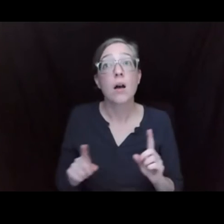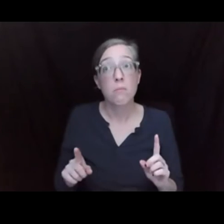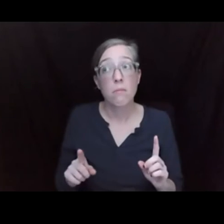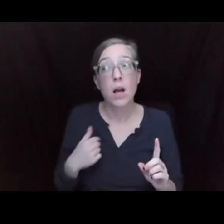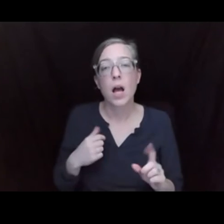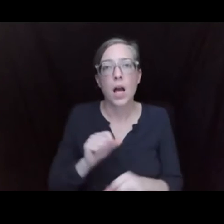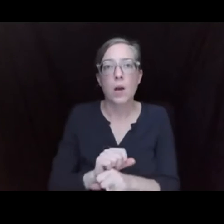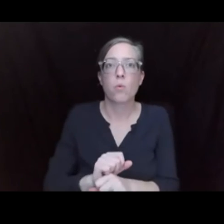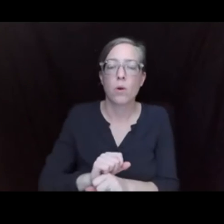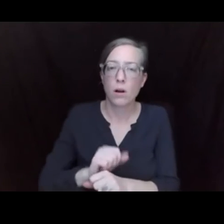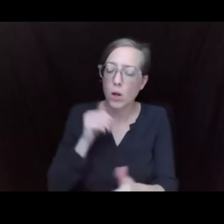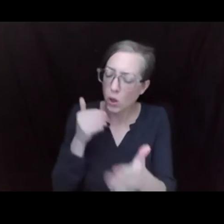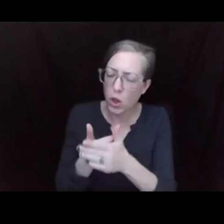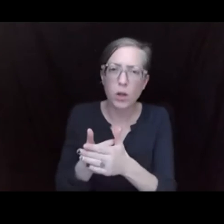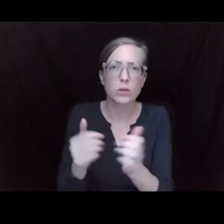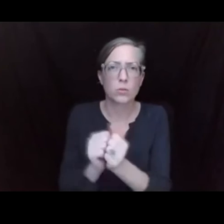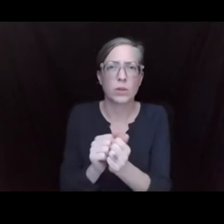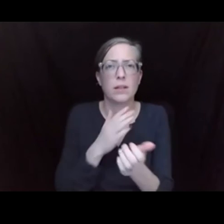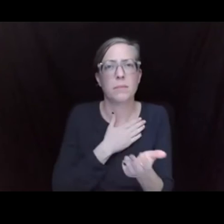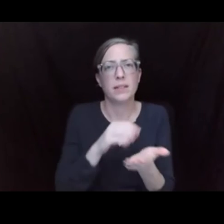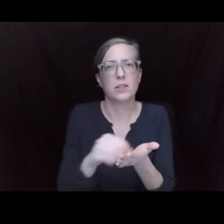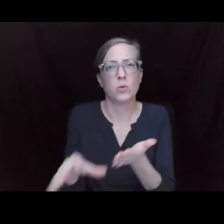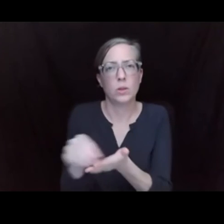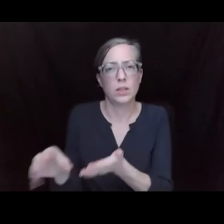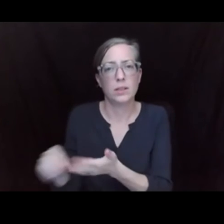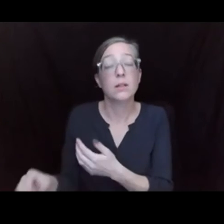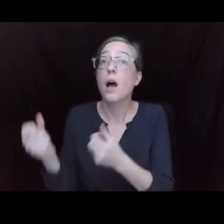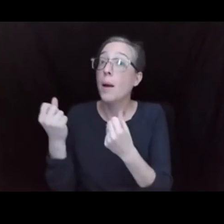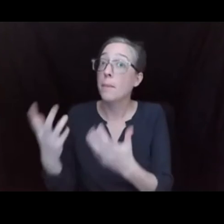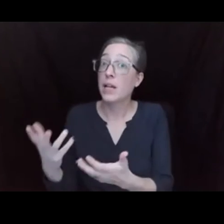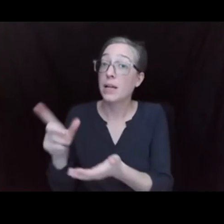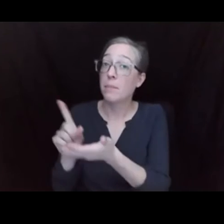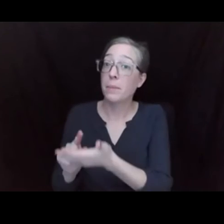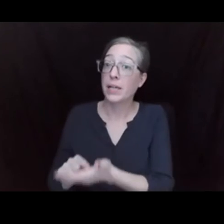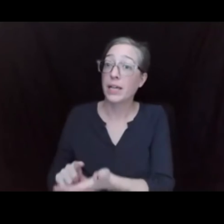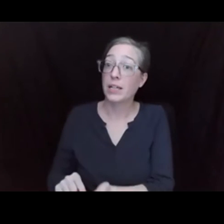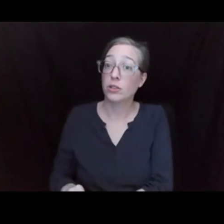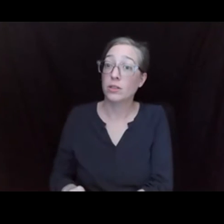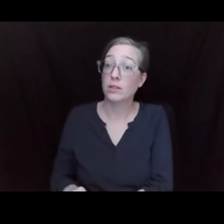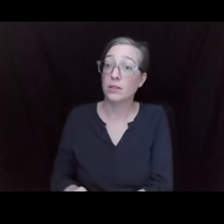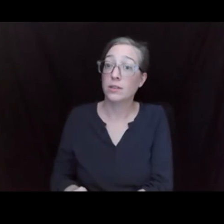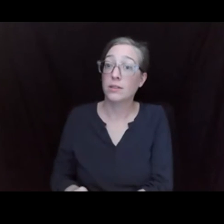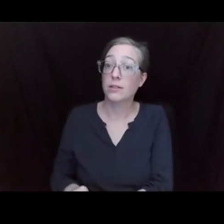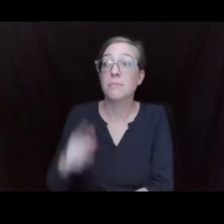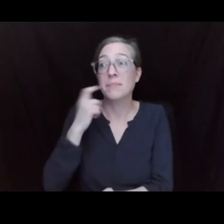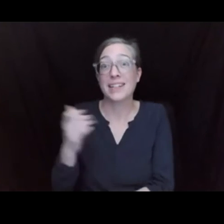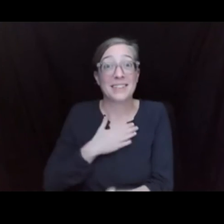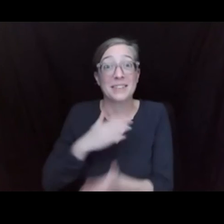very closely with them. And as I mentioned, a lot of the publications, the numbers can be that big because the undergrads are